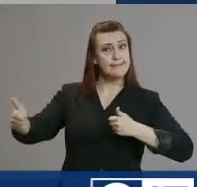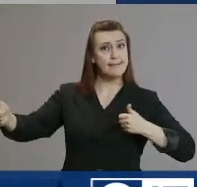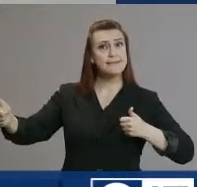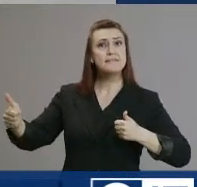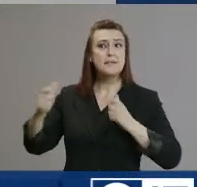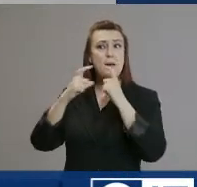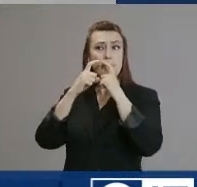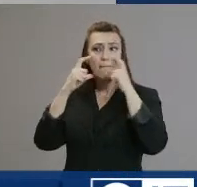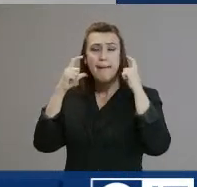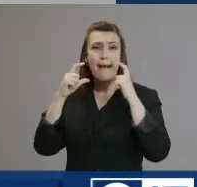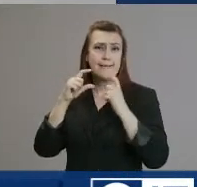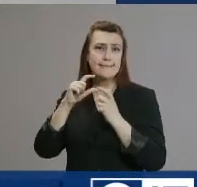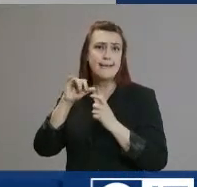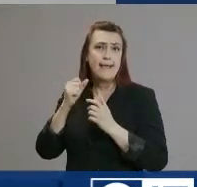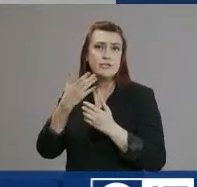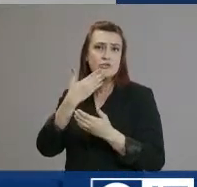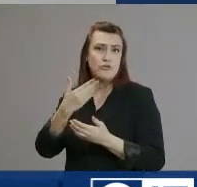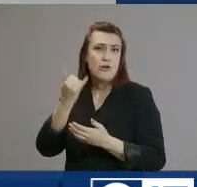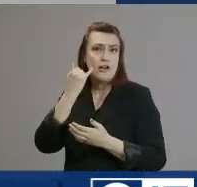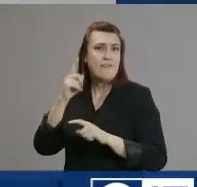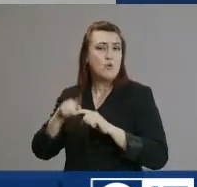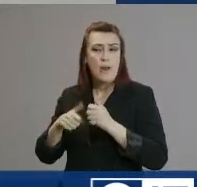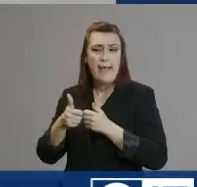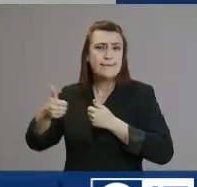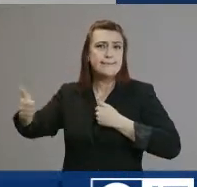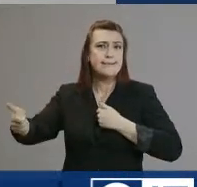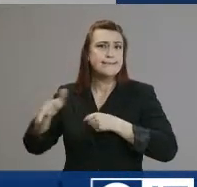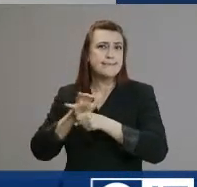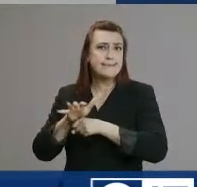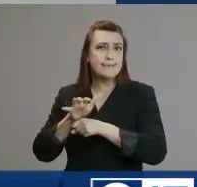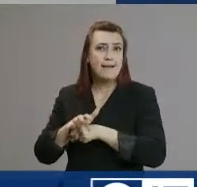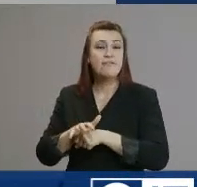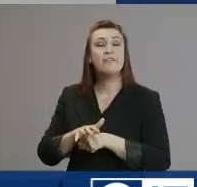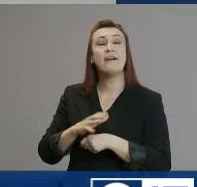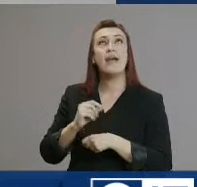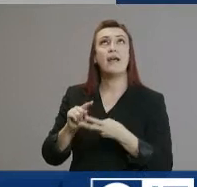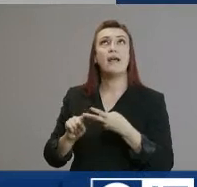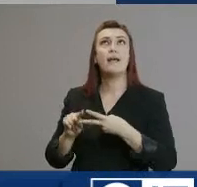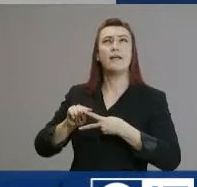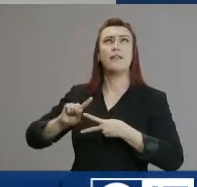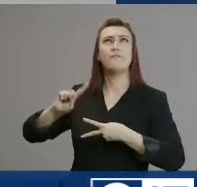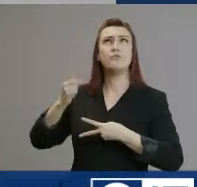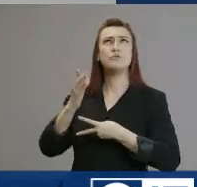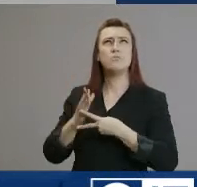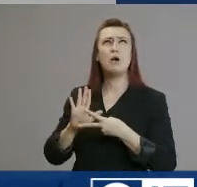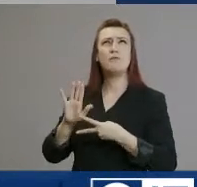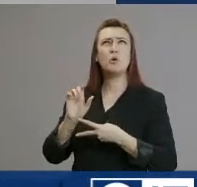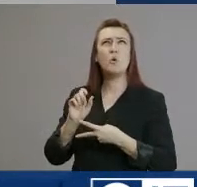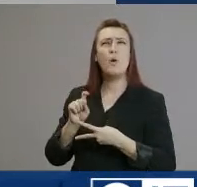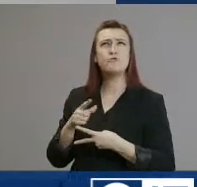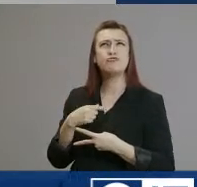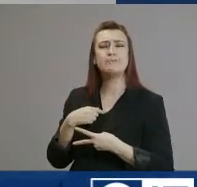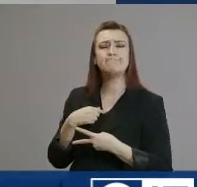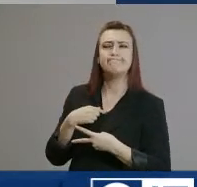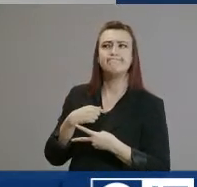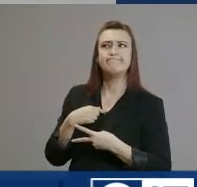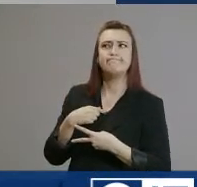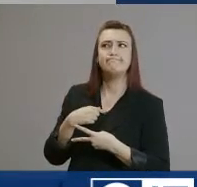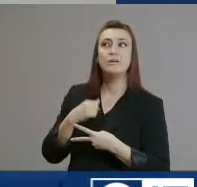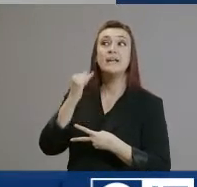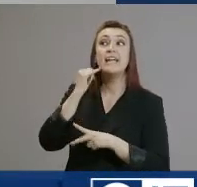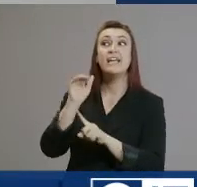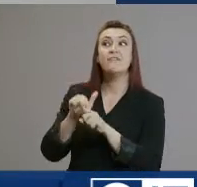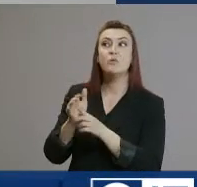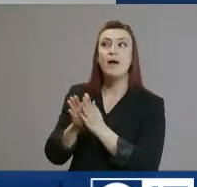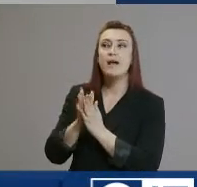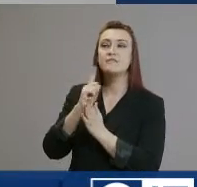situations. And the first part of your question was? Whether you solicited the letter. Oh, well, listen,